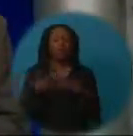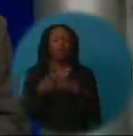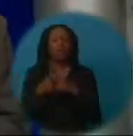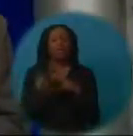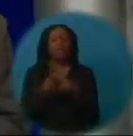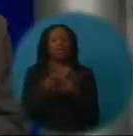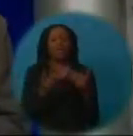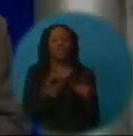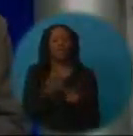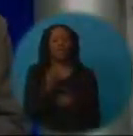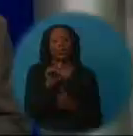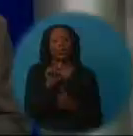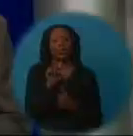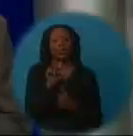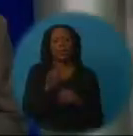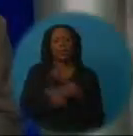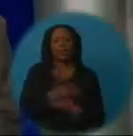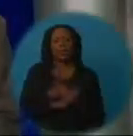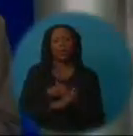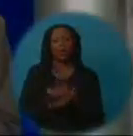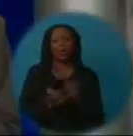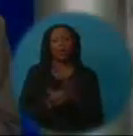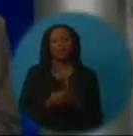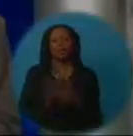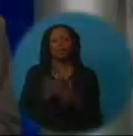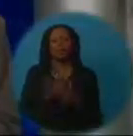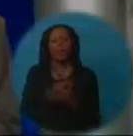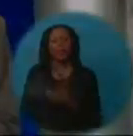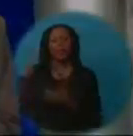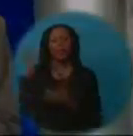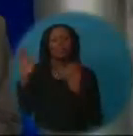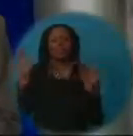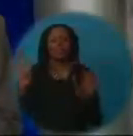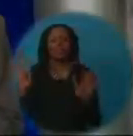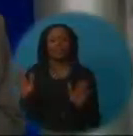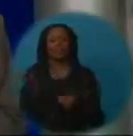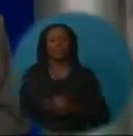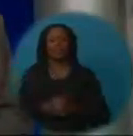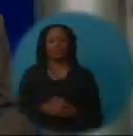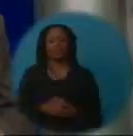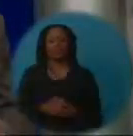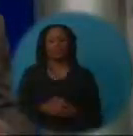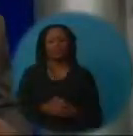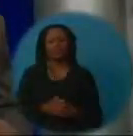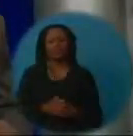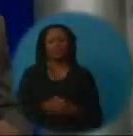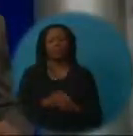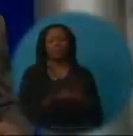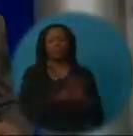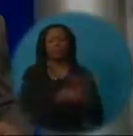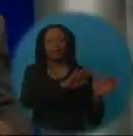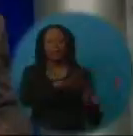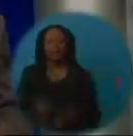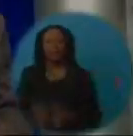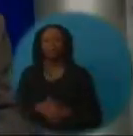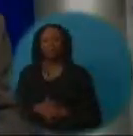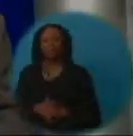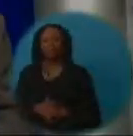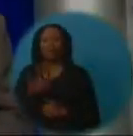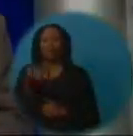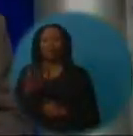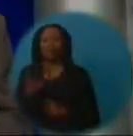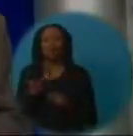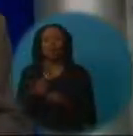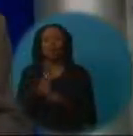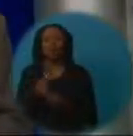Lime Pelican Football Challenge, which started last Sunday. Back to cricket now. A century from Virat Kohli wasn't enough to